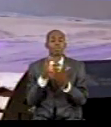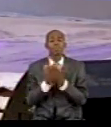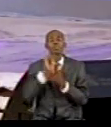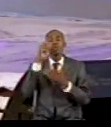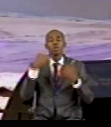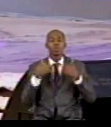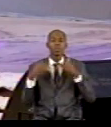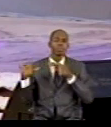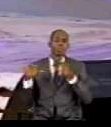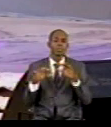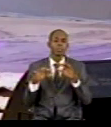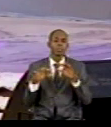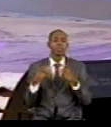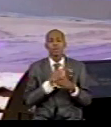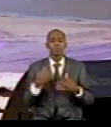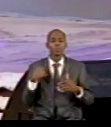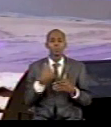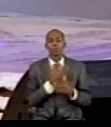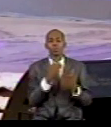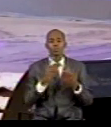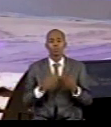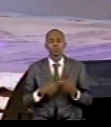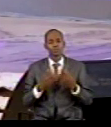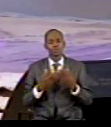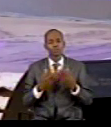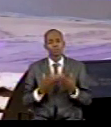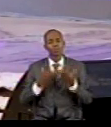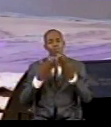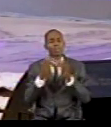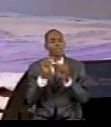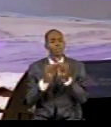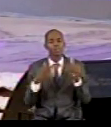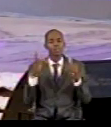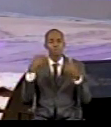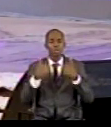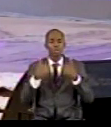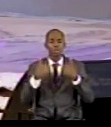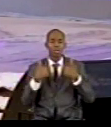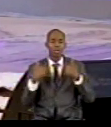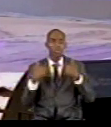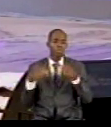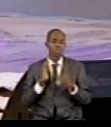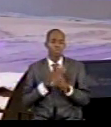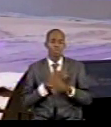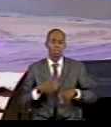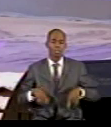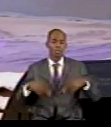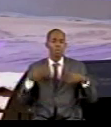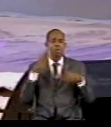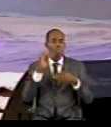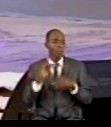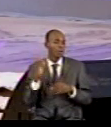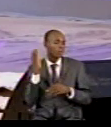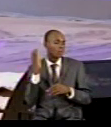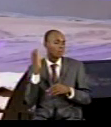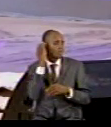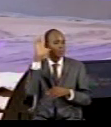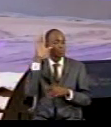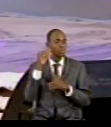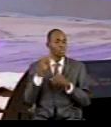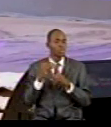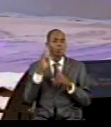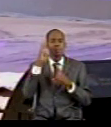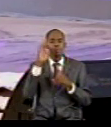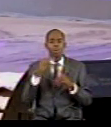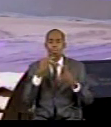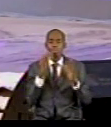to reciprocate everything you've done in our lives by listening to you, by embracing your